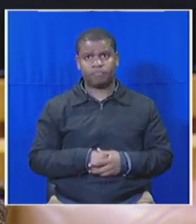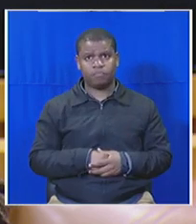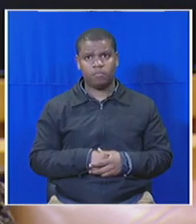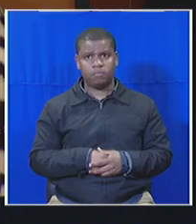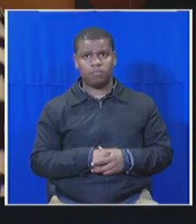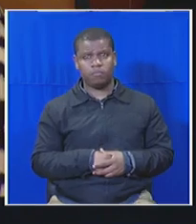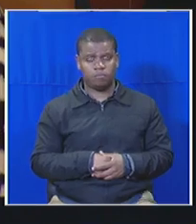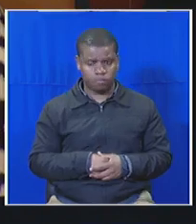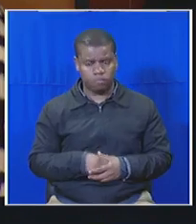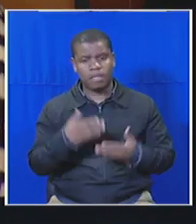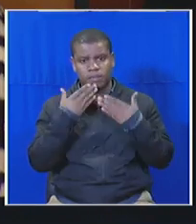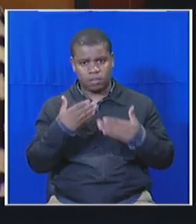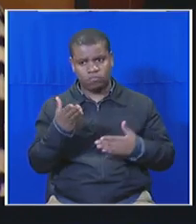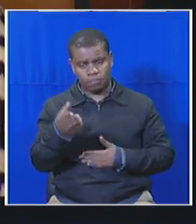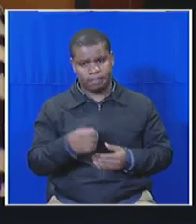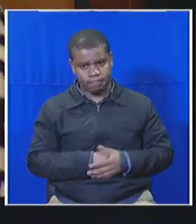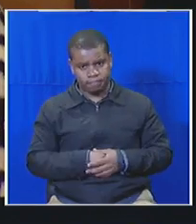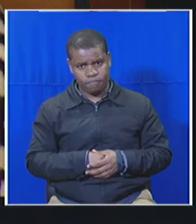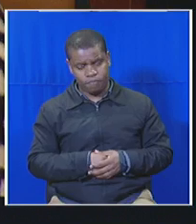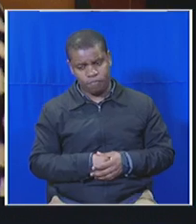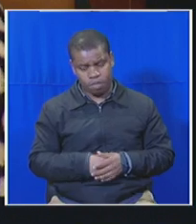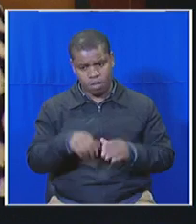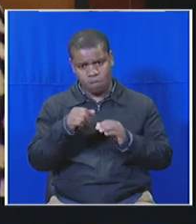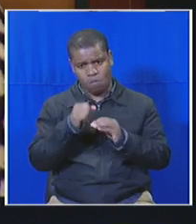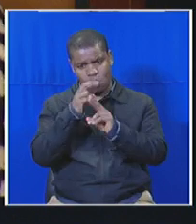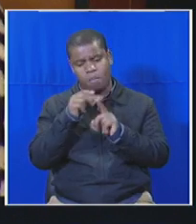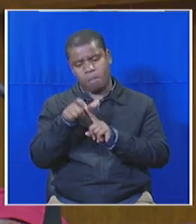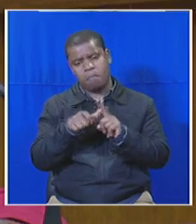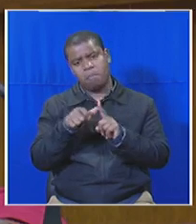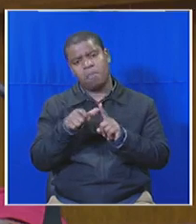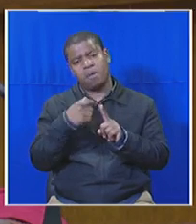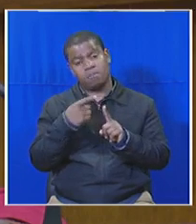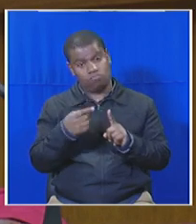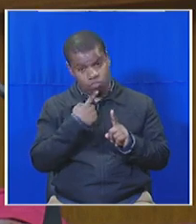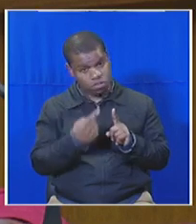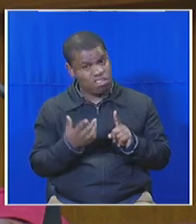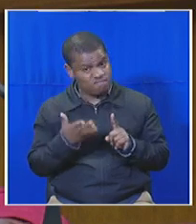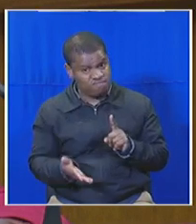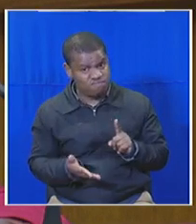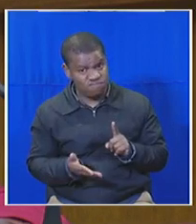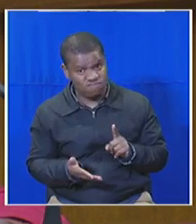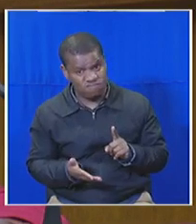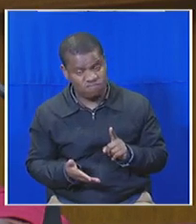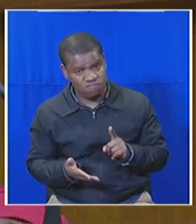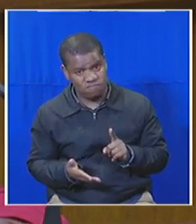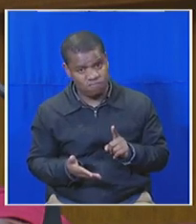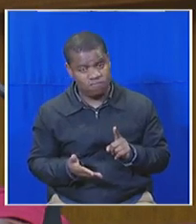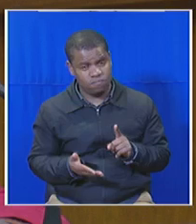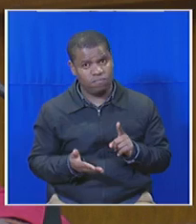Thank you, Honourable Member. Honourable Member Nzomani, did you make the statement as referred to?